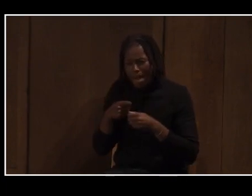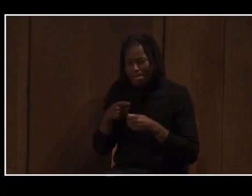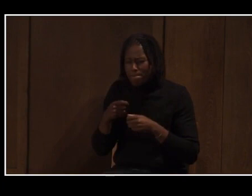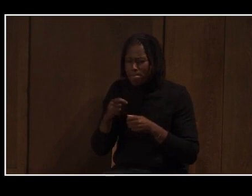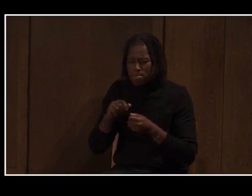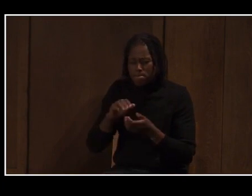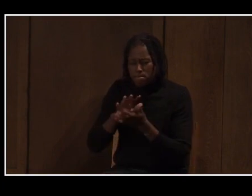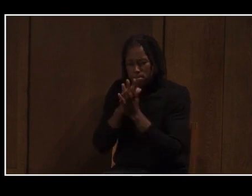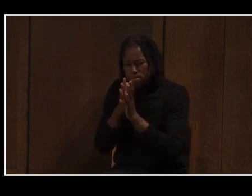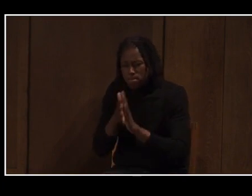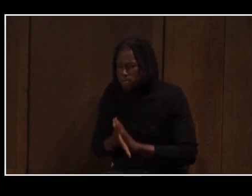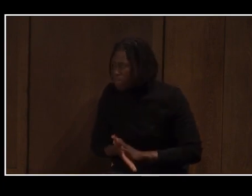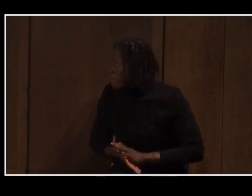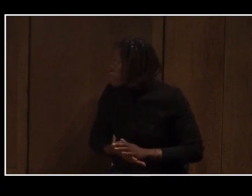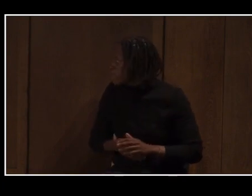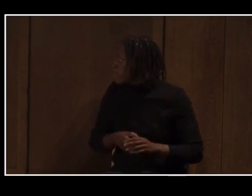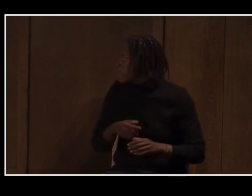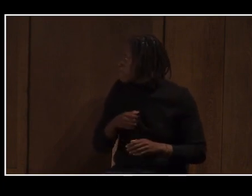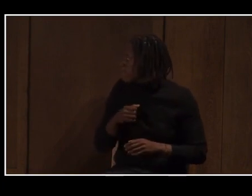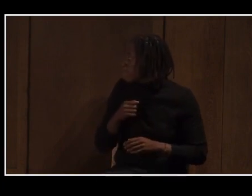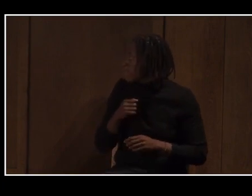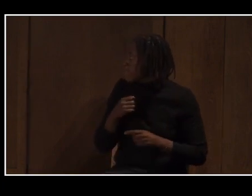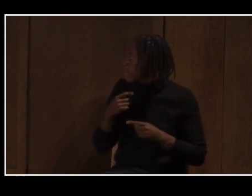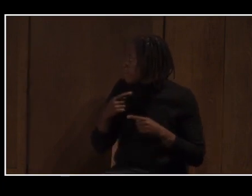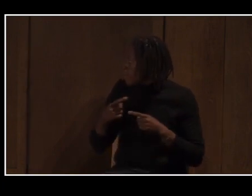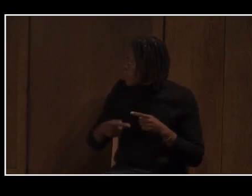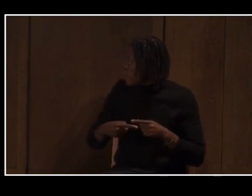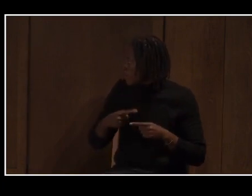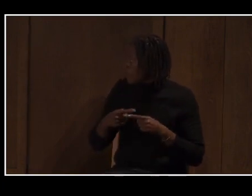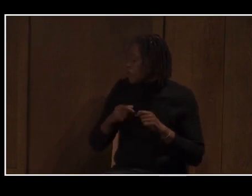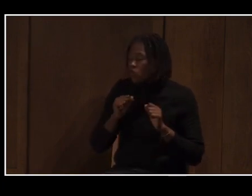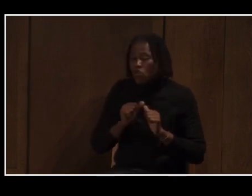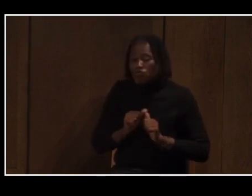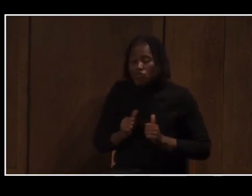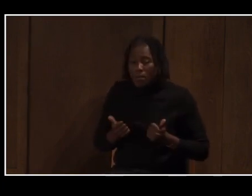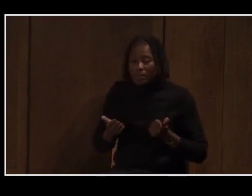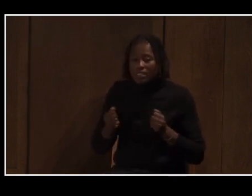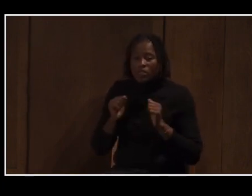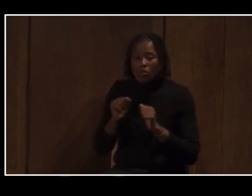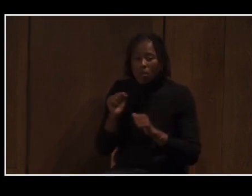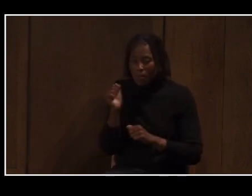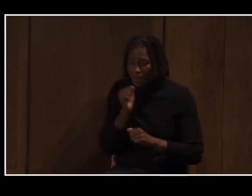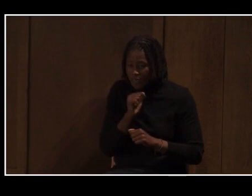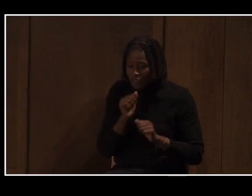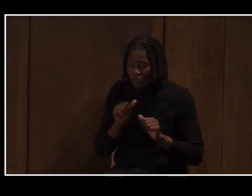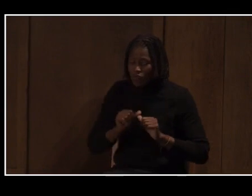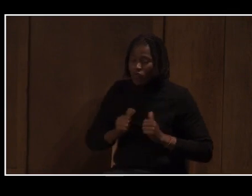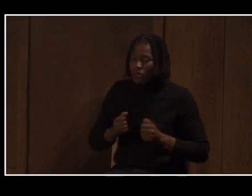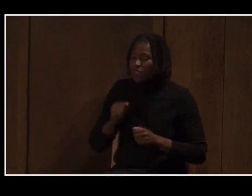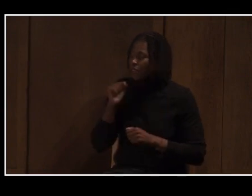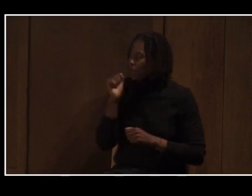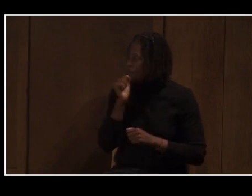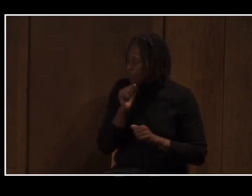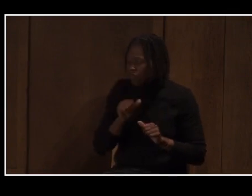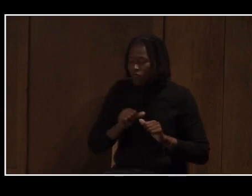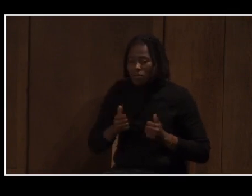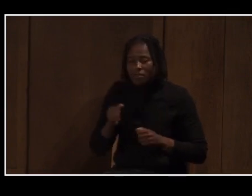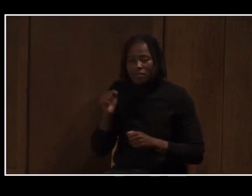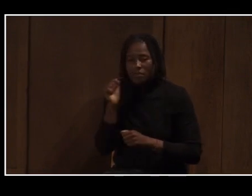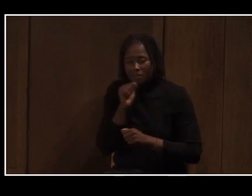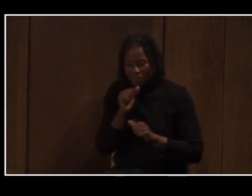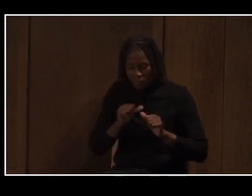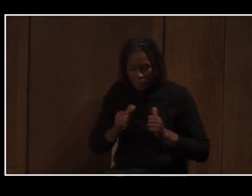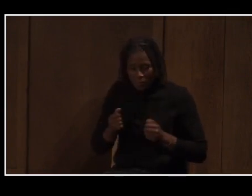melody, a remedy, a melody, a remedy, a melody, a remedy, a melody, a remedy, a melody, a remedy, a melody, a remedy, a melody, a remedy, a